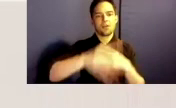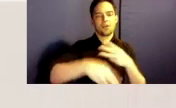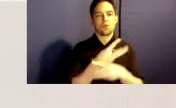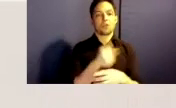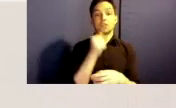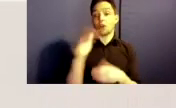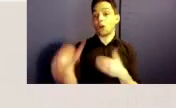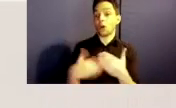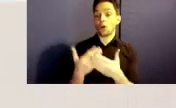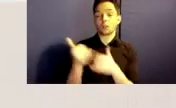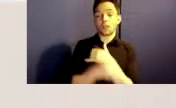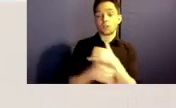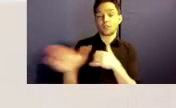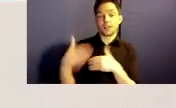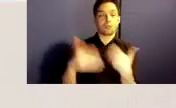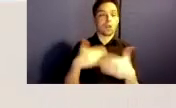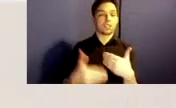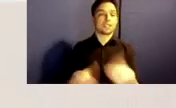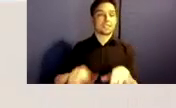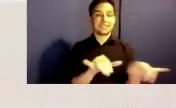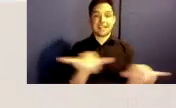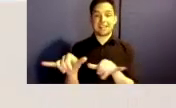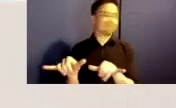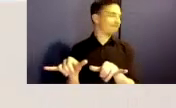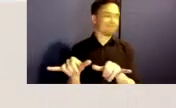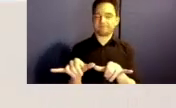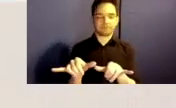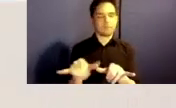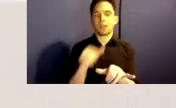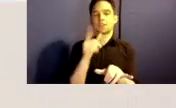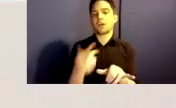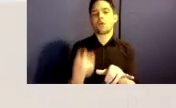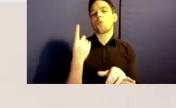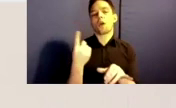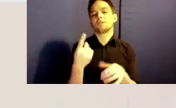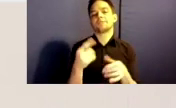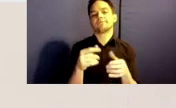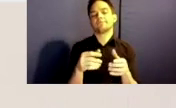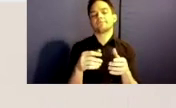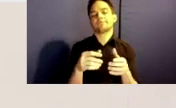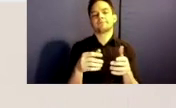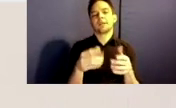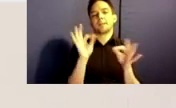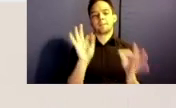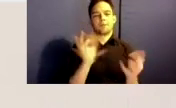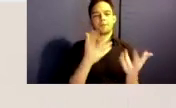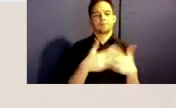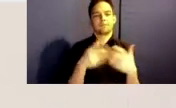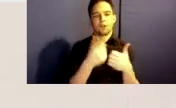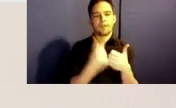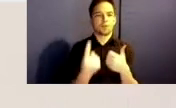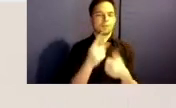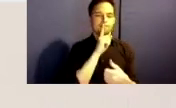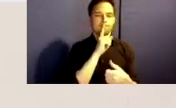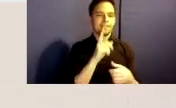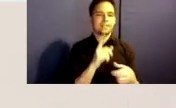are the same. So there is not one recipe for everybody. And again, while